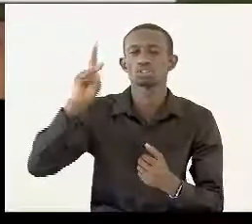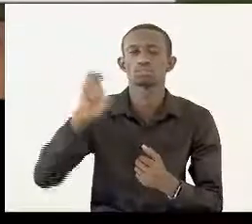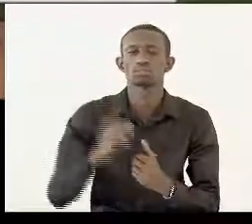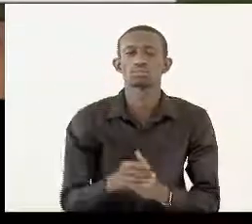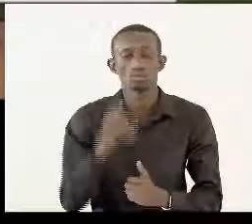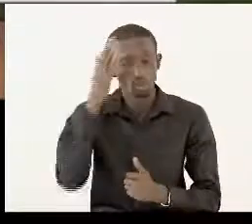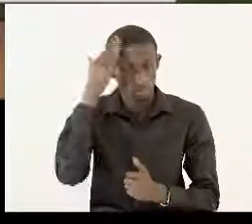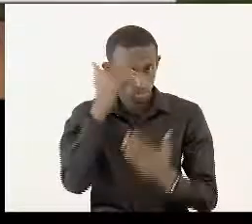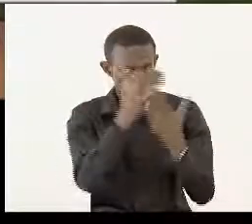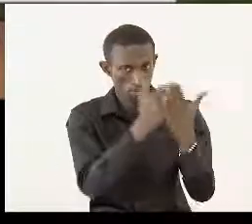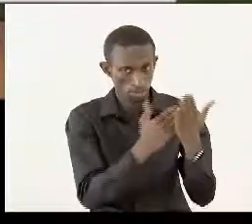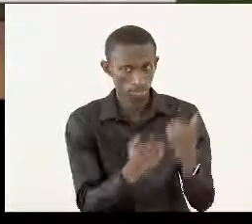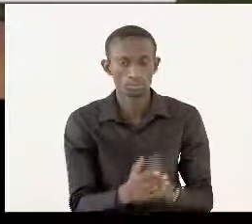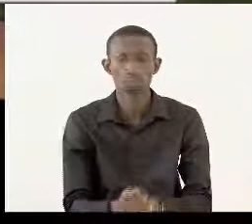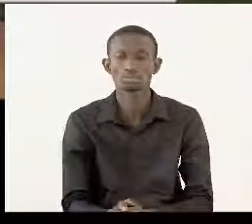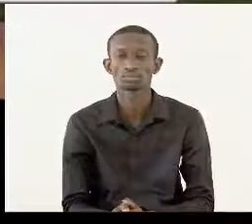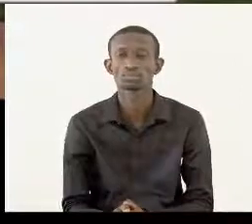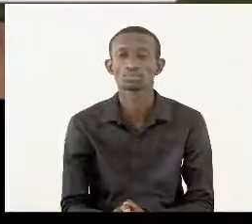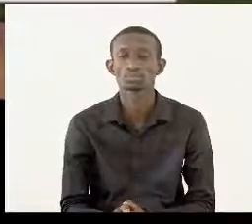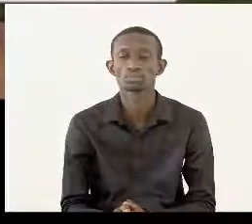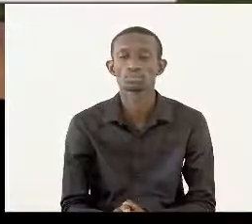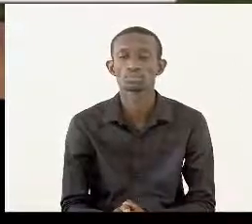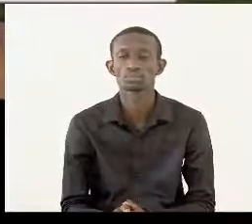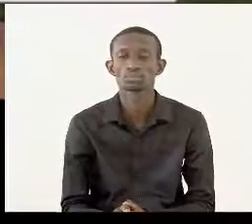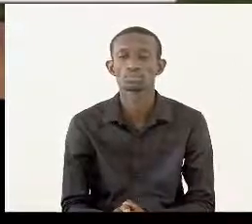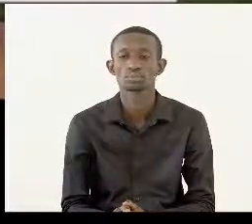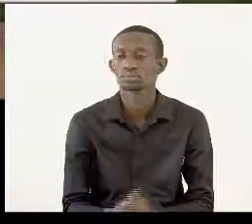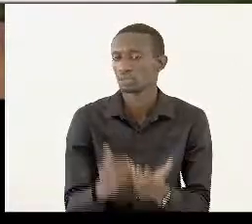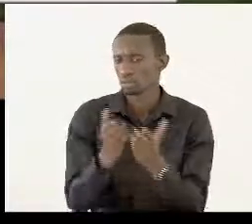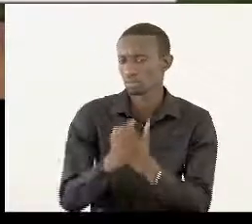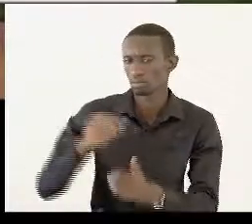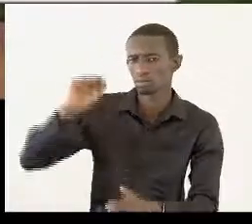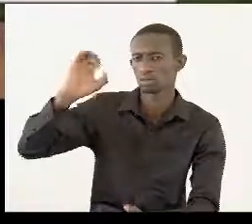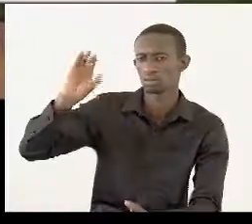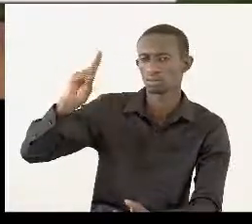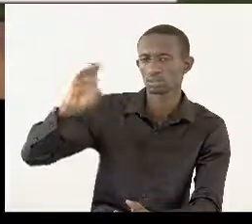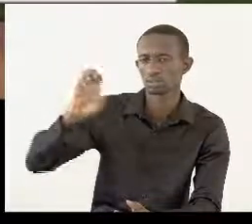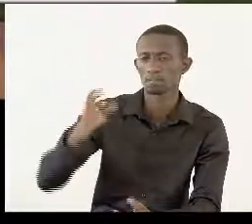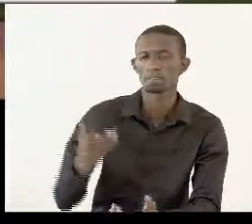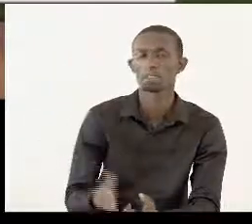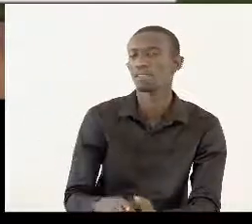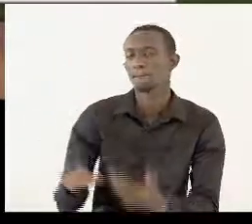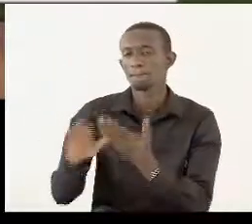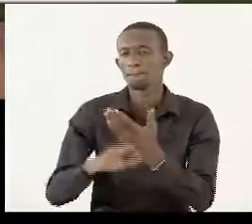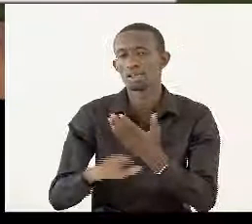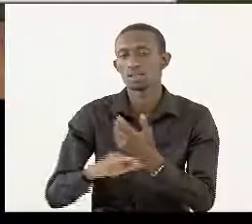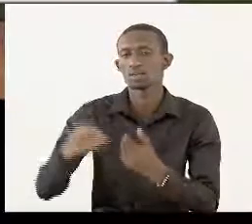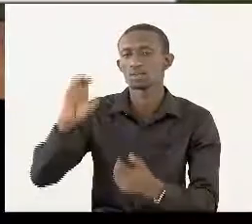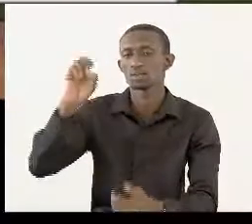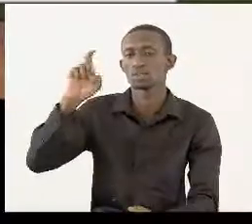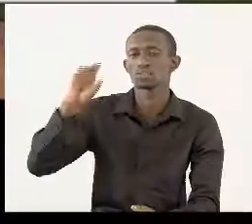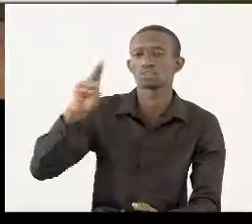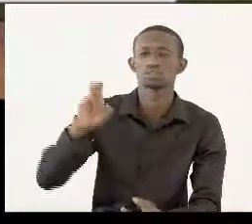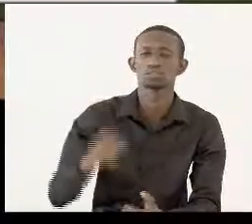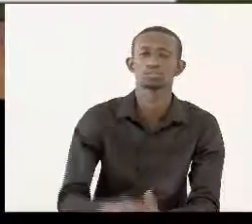a classification which gives the acidic oxides, basic oxides, amphoteric